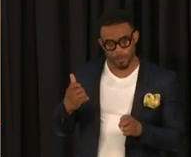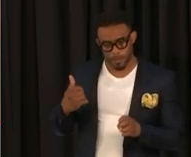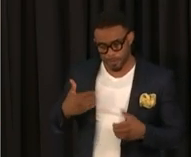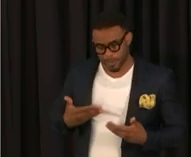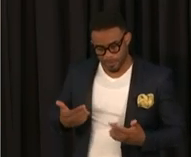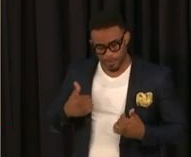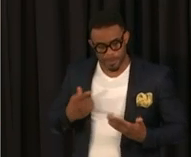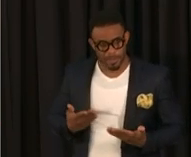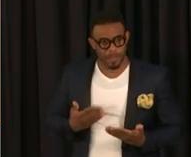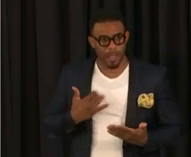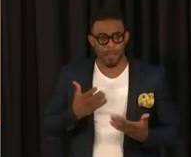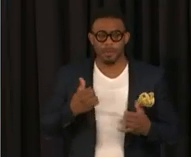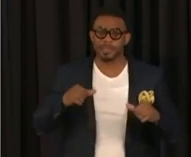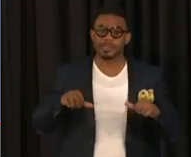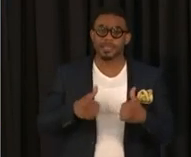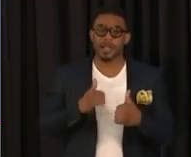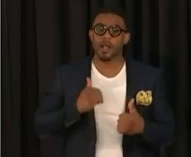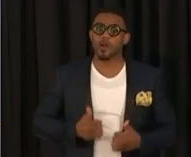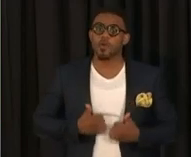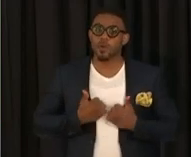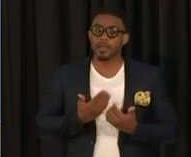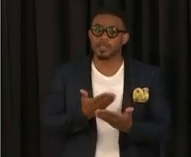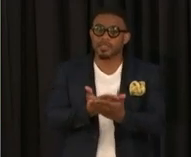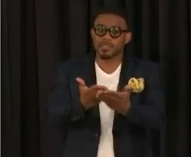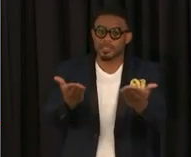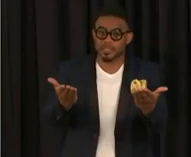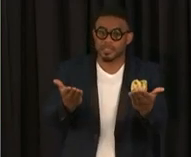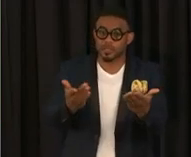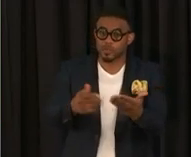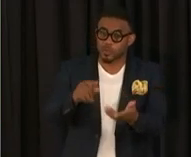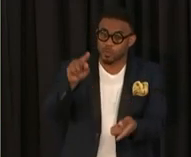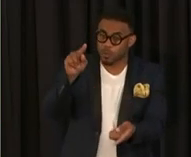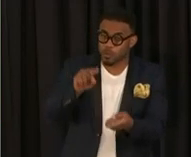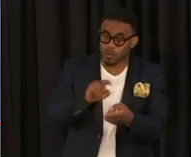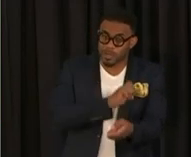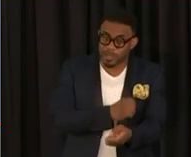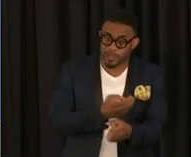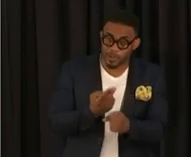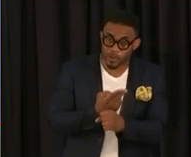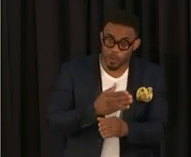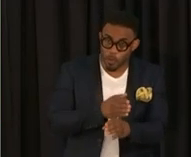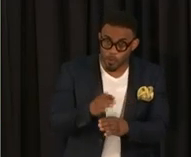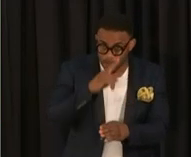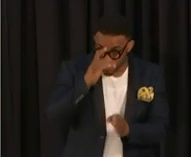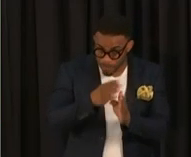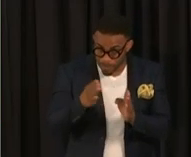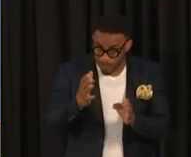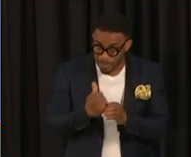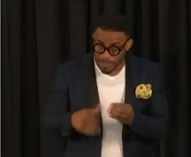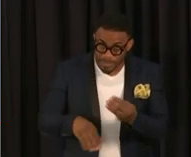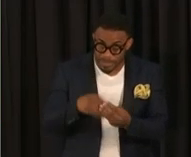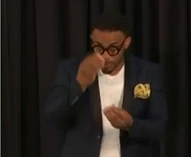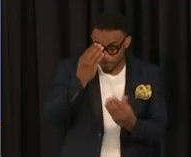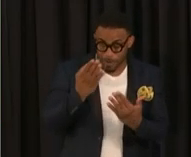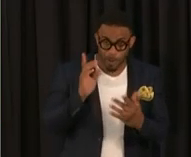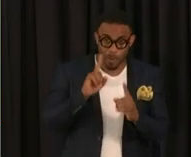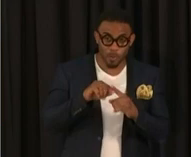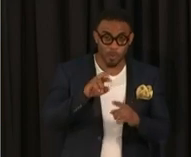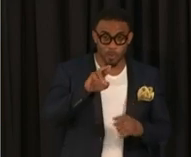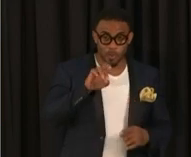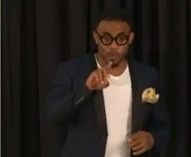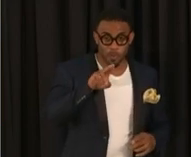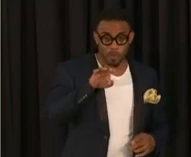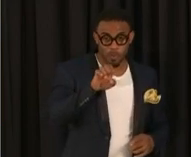agreeing to be here today. And I just want to challenge our residents to reduce their energy use over this summer, and to get additional information, go